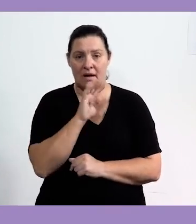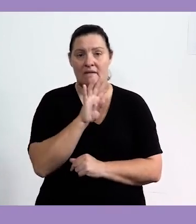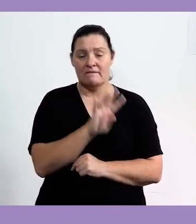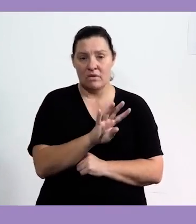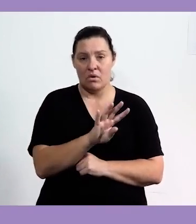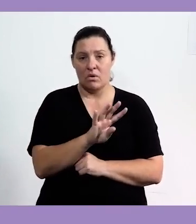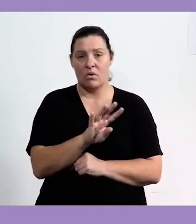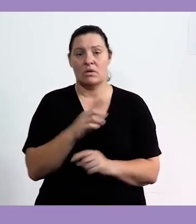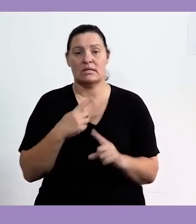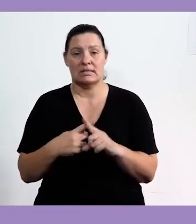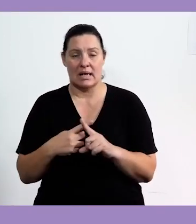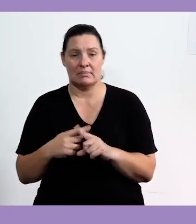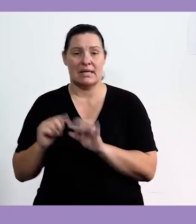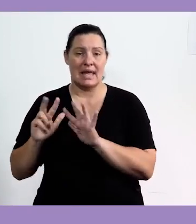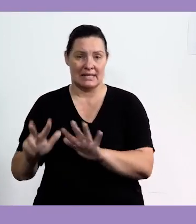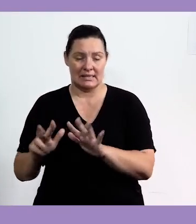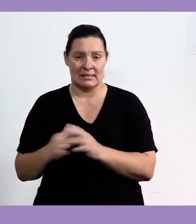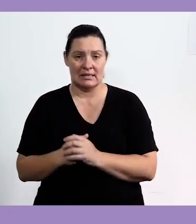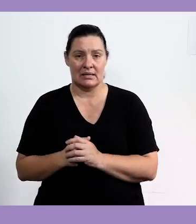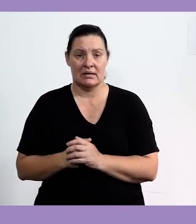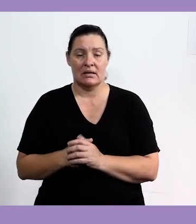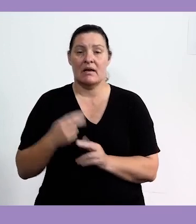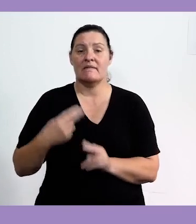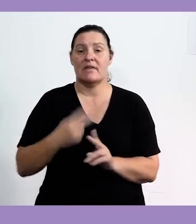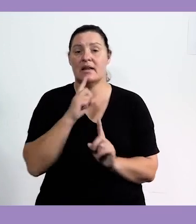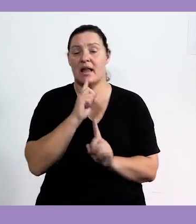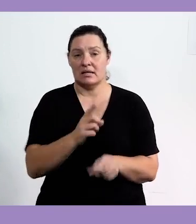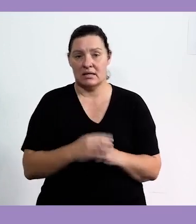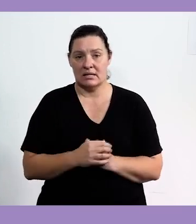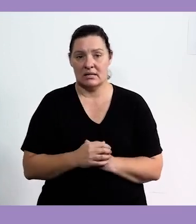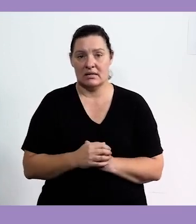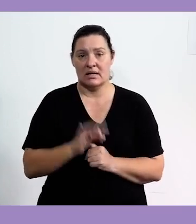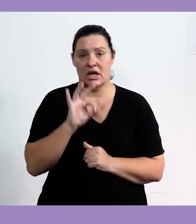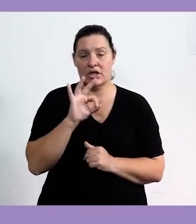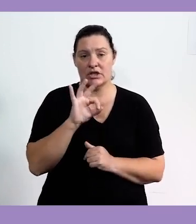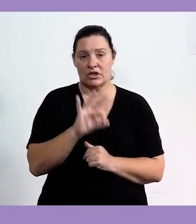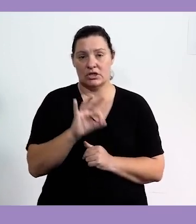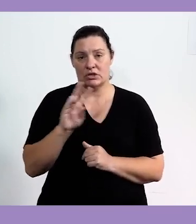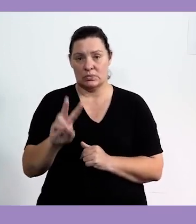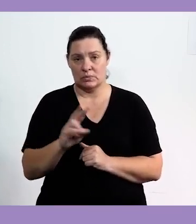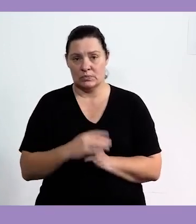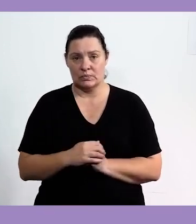us 4 multiplied by 8, and our final answer is